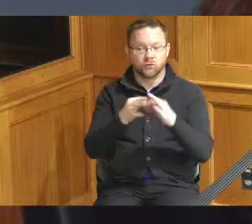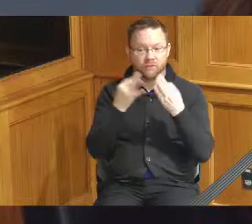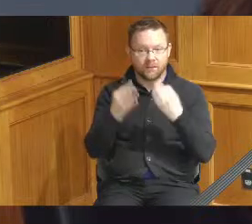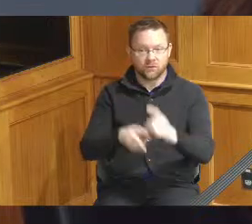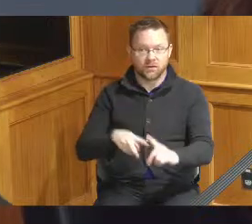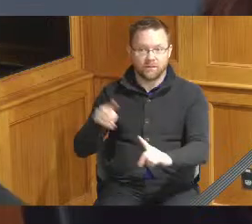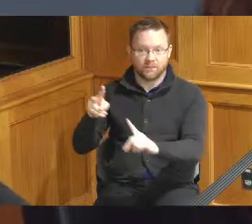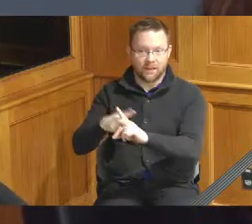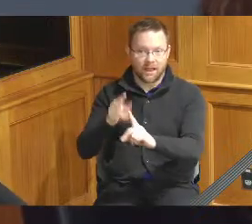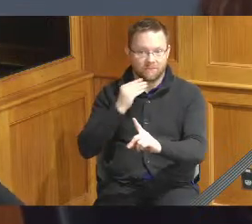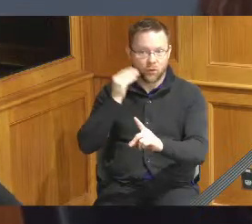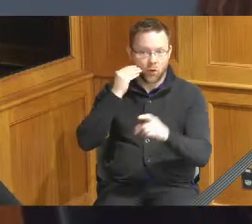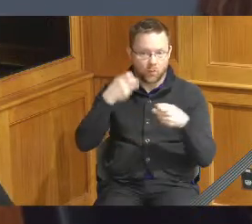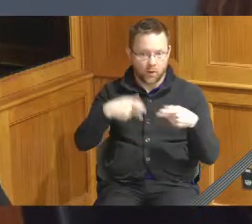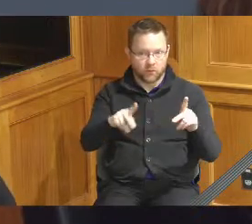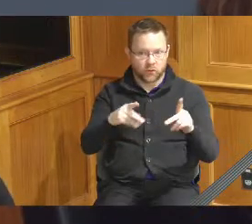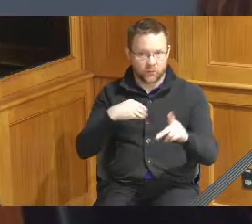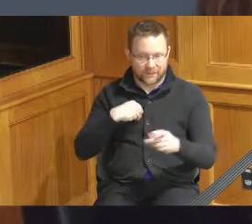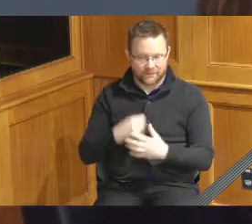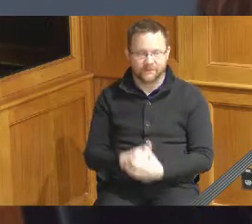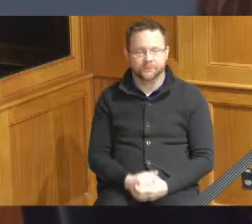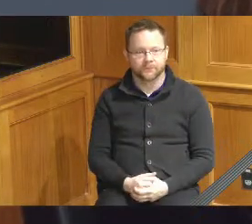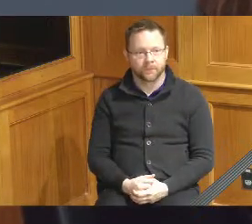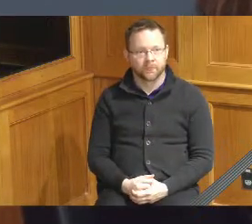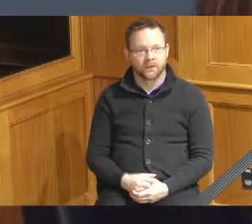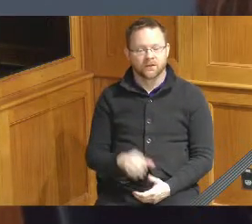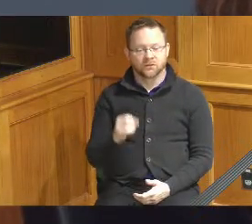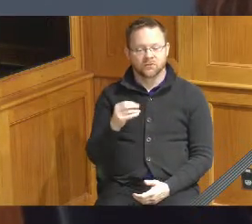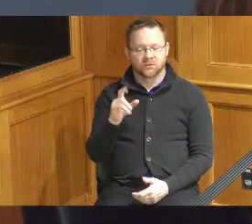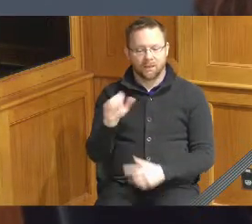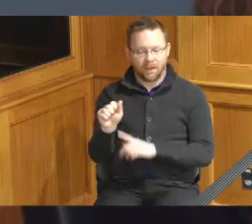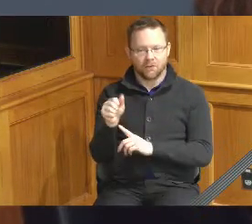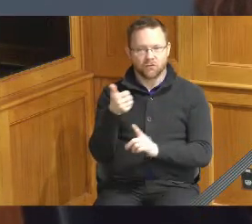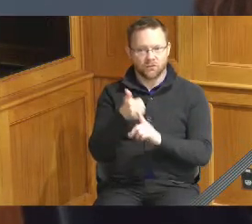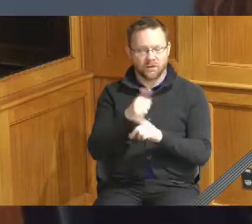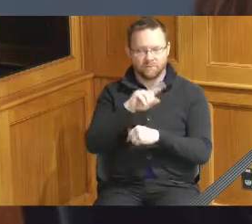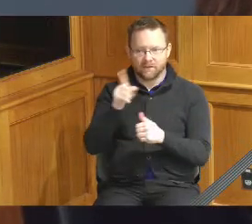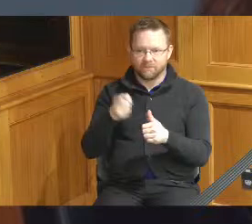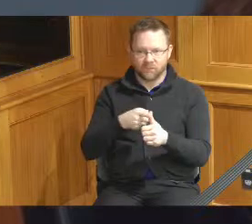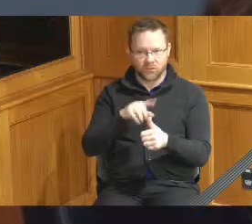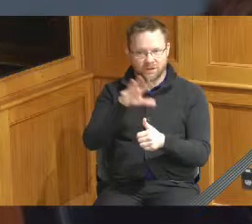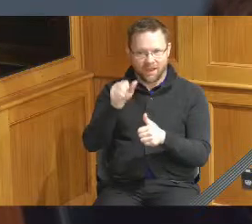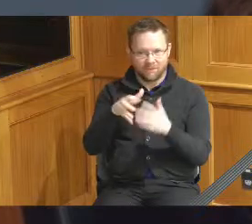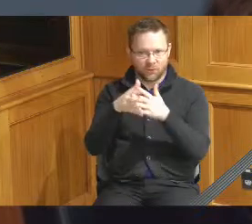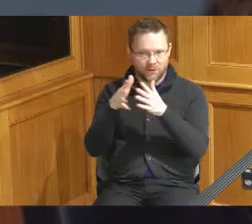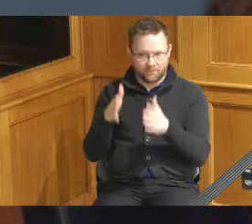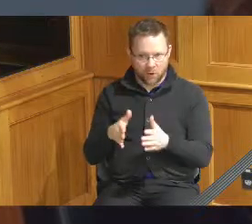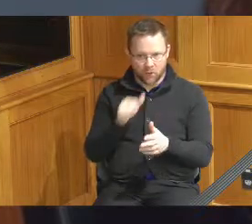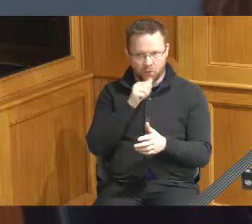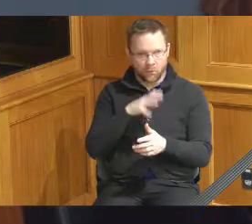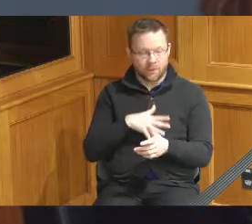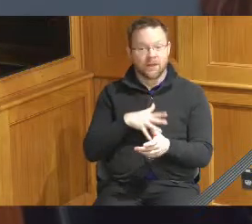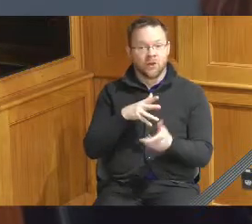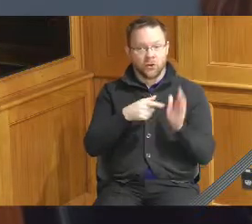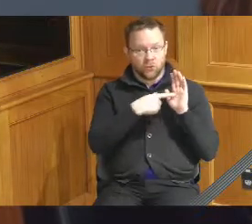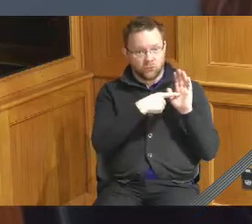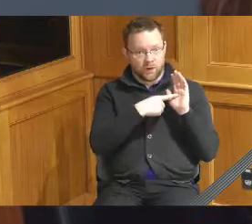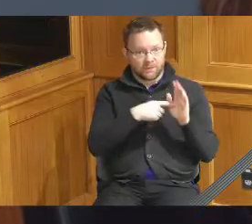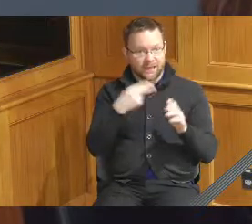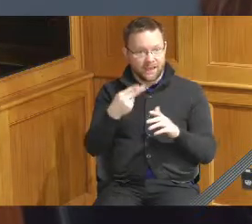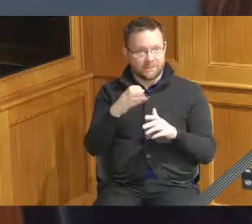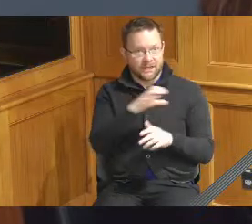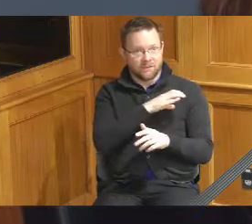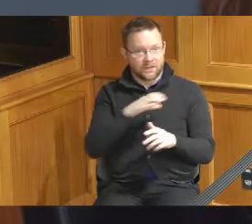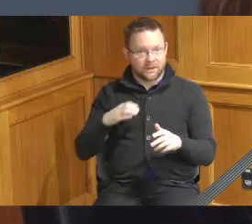home ownership and opportunities. Whereas Sheila was the first African American to represent the Hamilton County